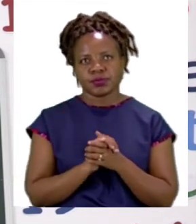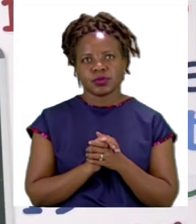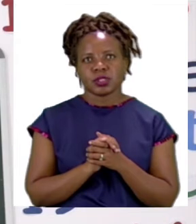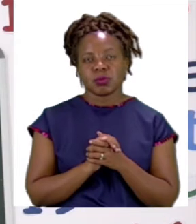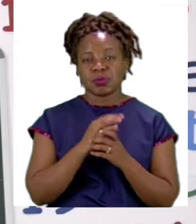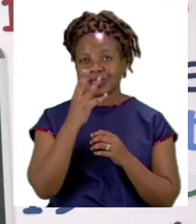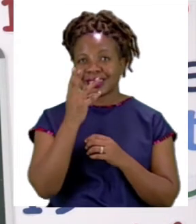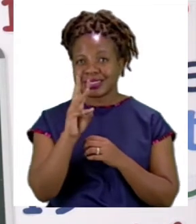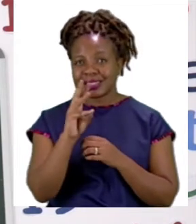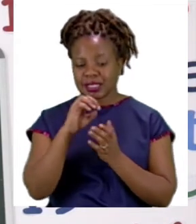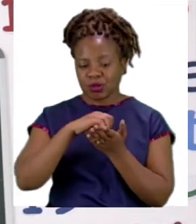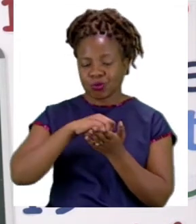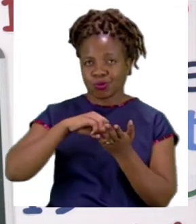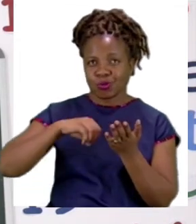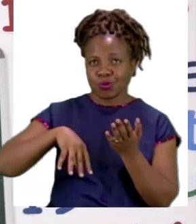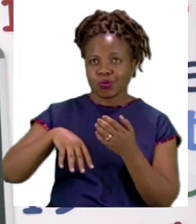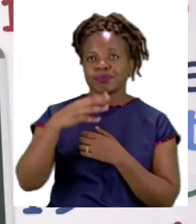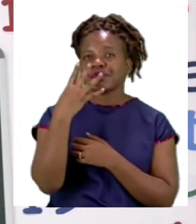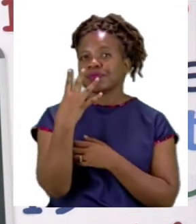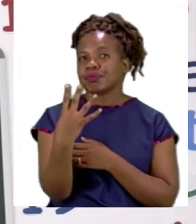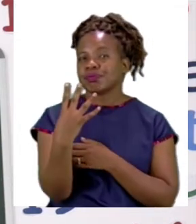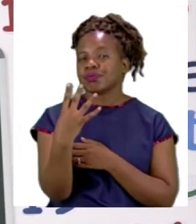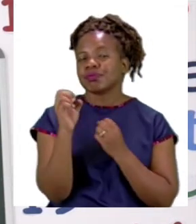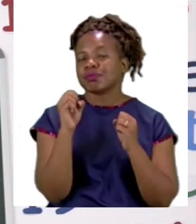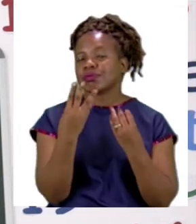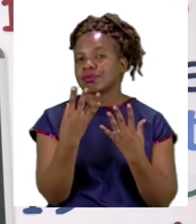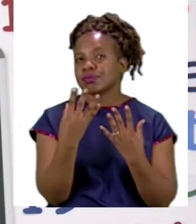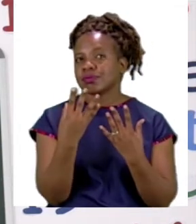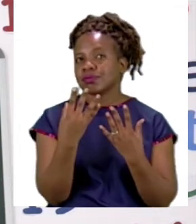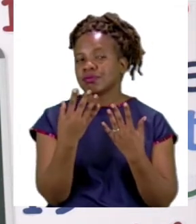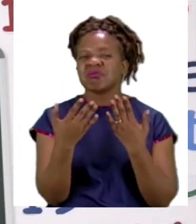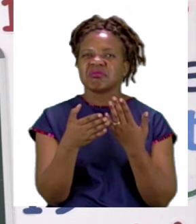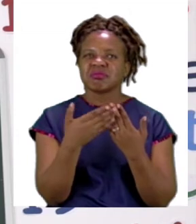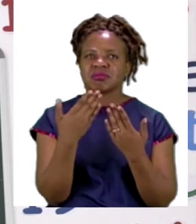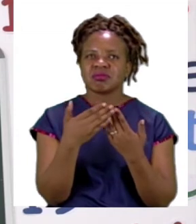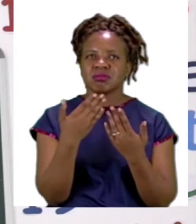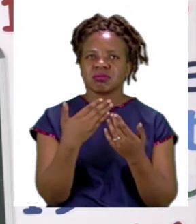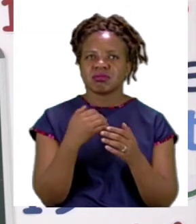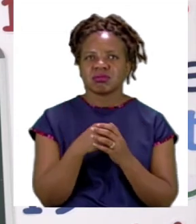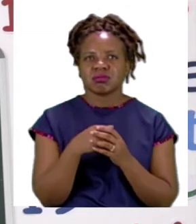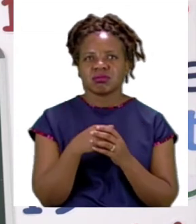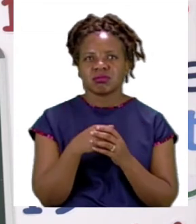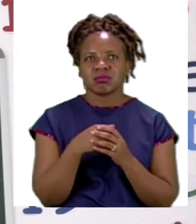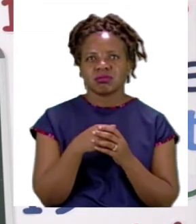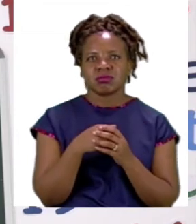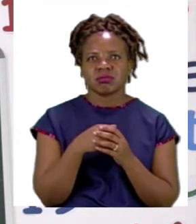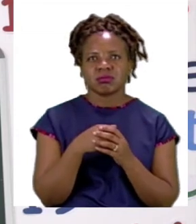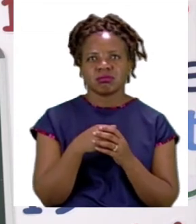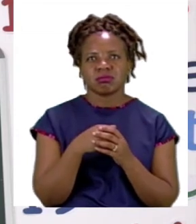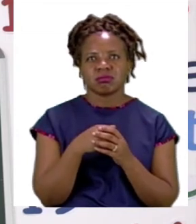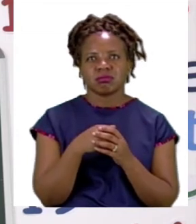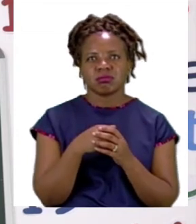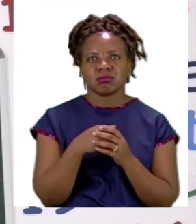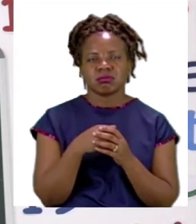away 4. Now 6 take away 4 is very easy, so we don't need any counters for that one.